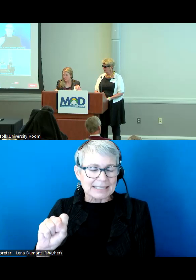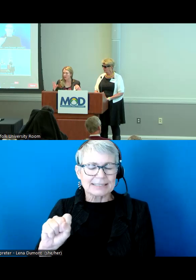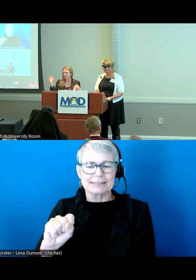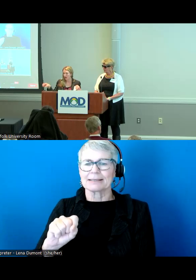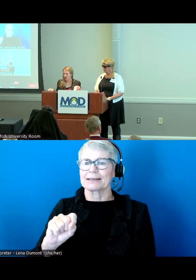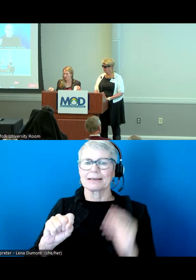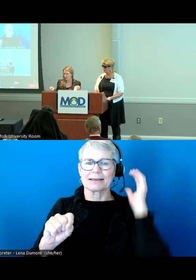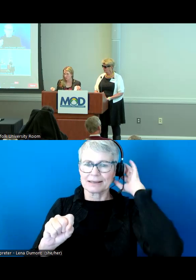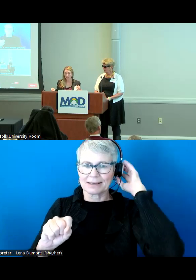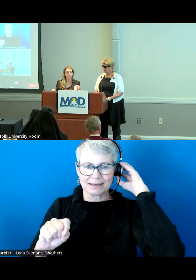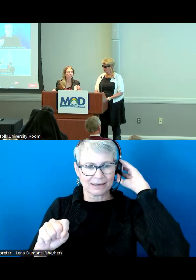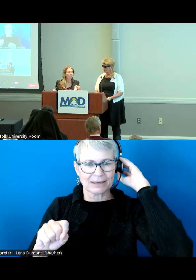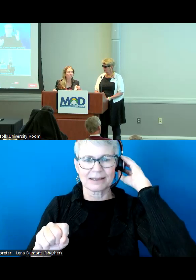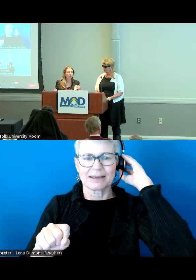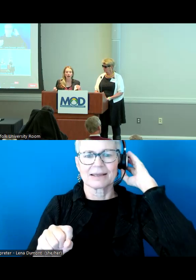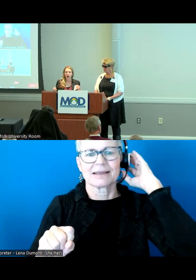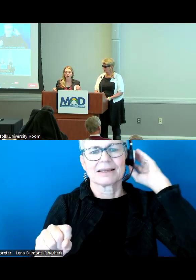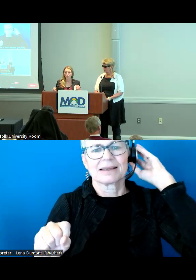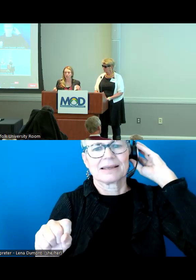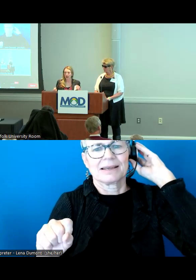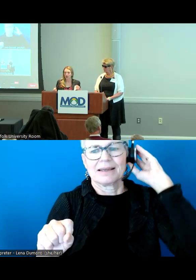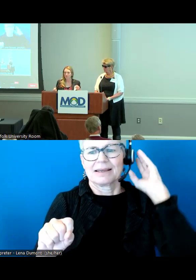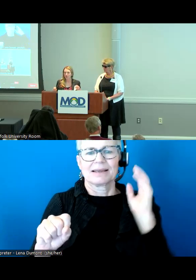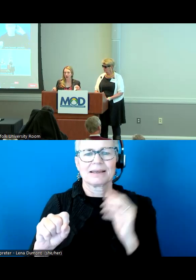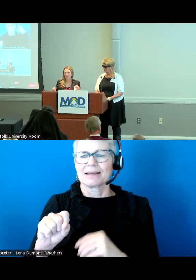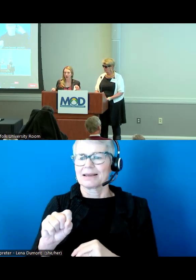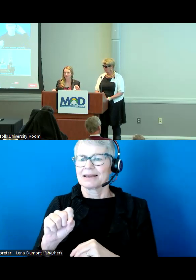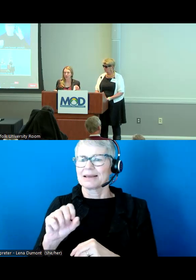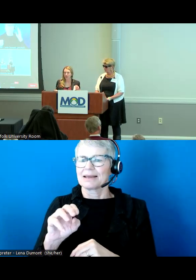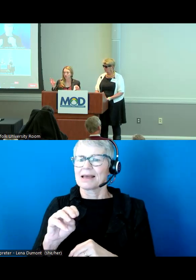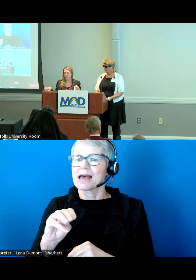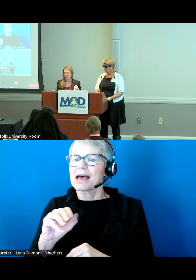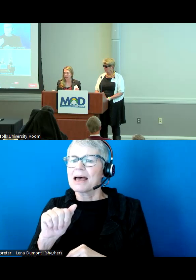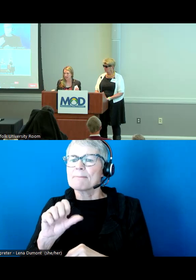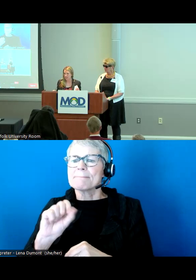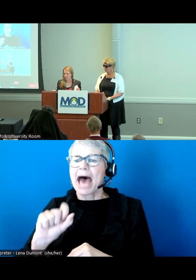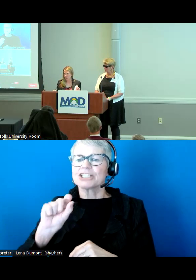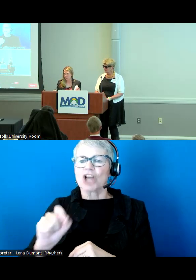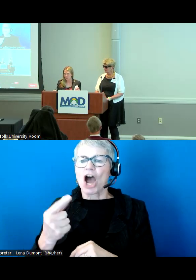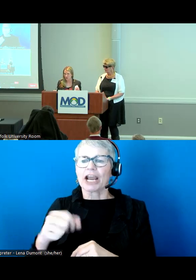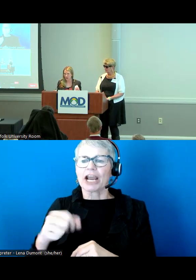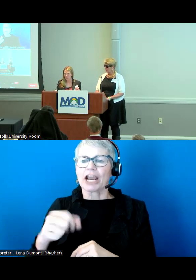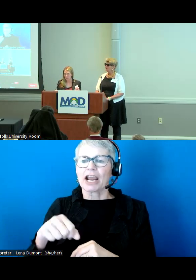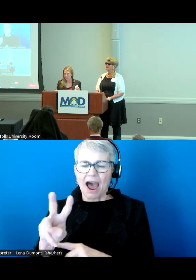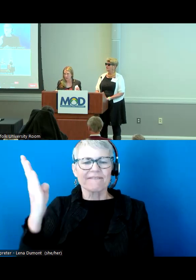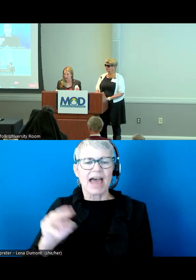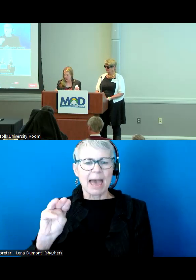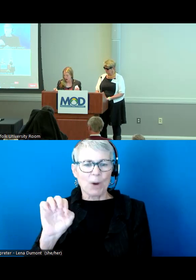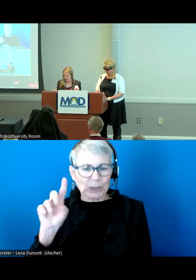mass.gov/mod/events. We have an upcoming quarterly tea. We have some upcoming community access monitor